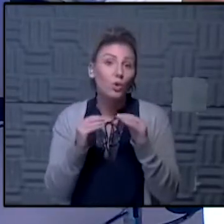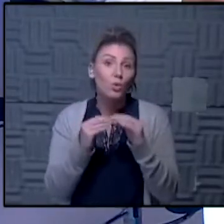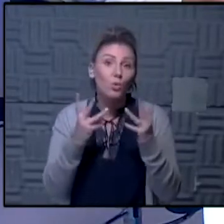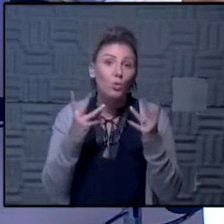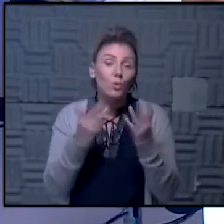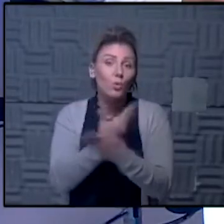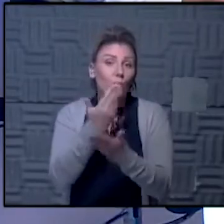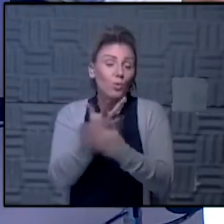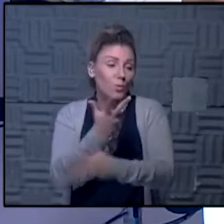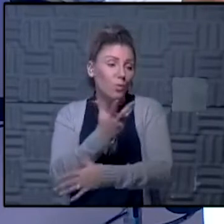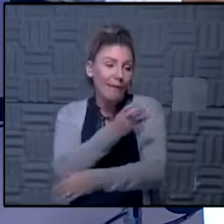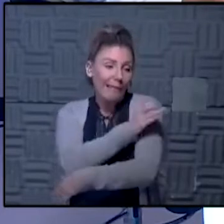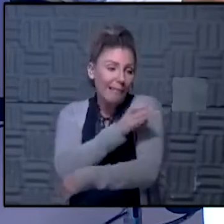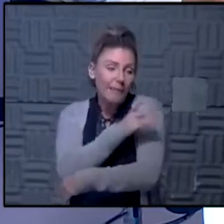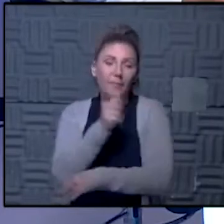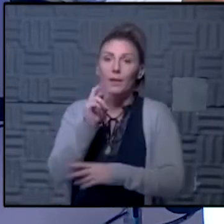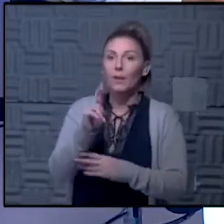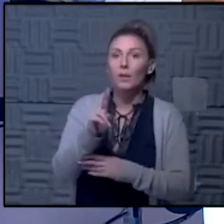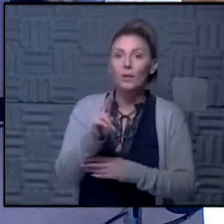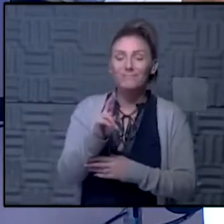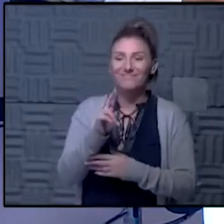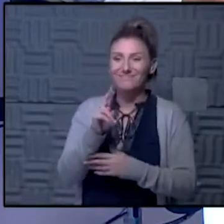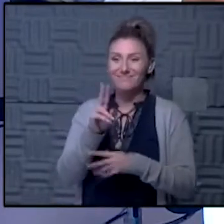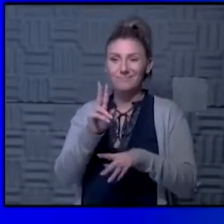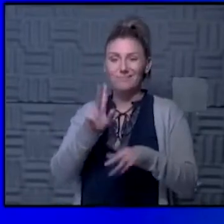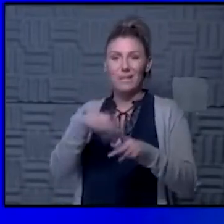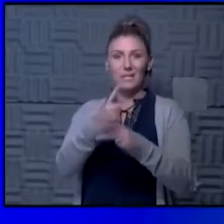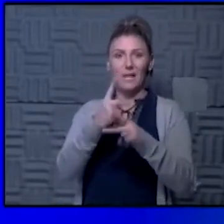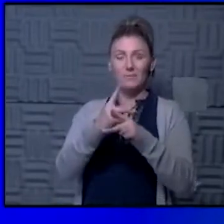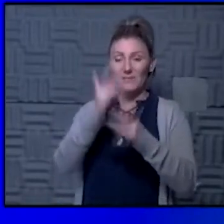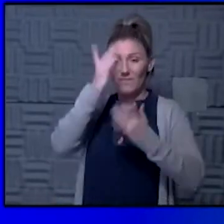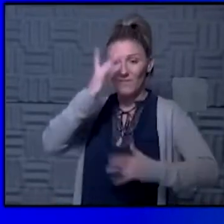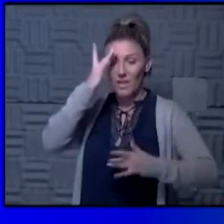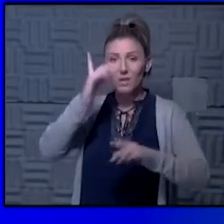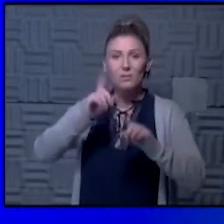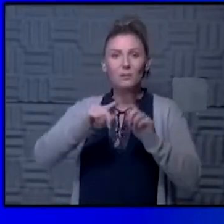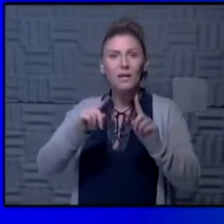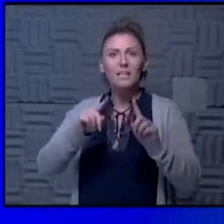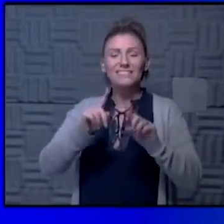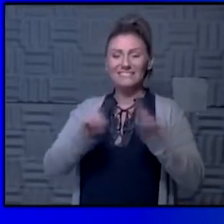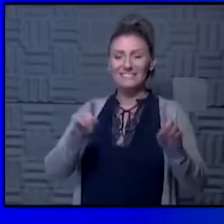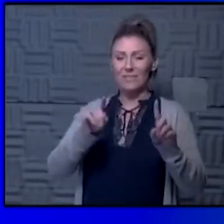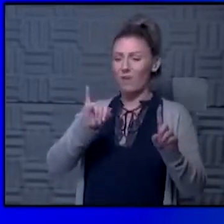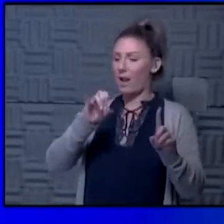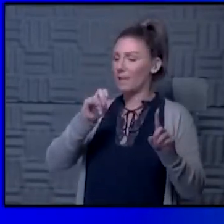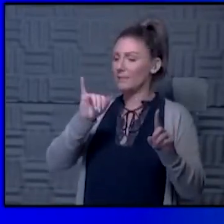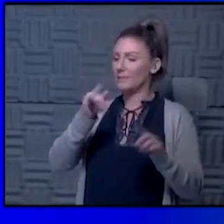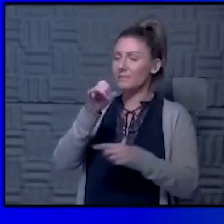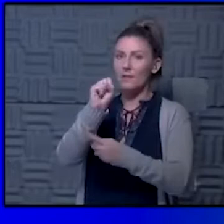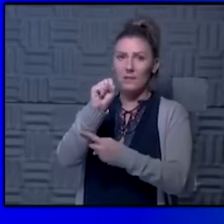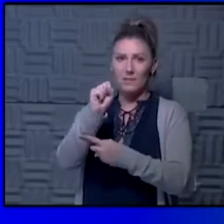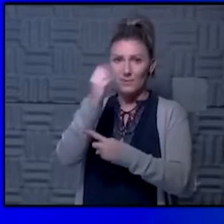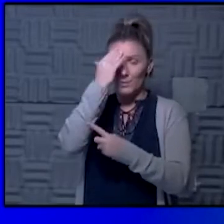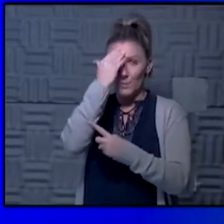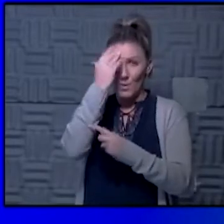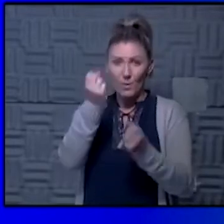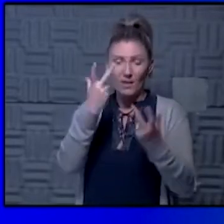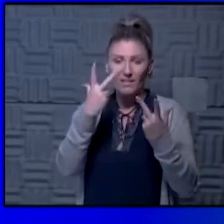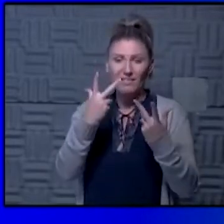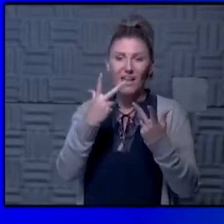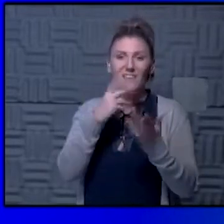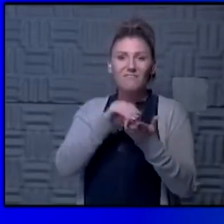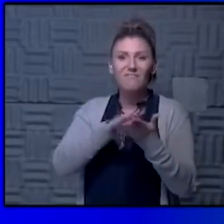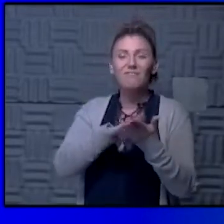clinically different or phenotypically different viruses. Certainly there are different isolates. We know that there have been a lot of